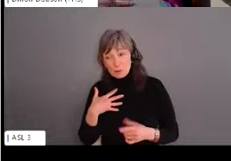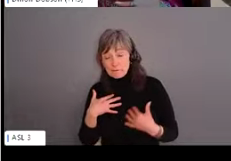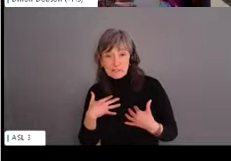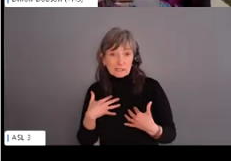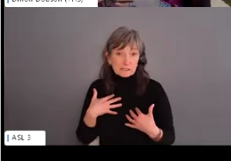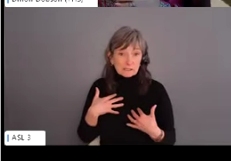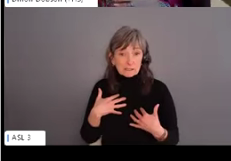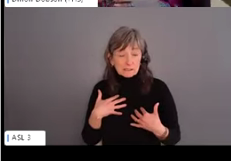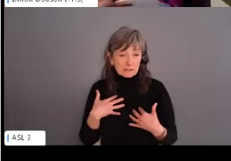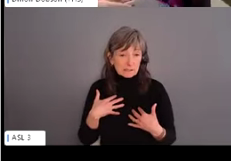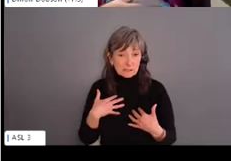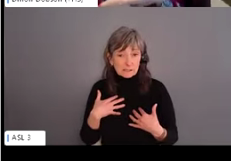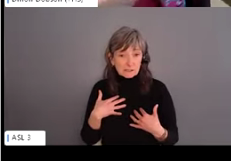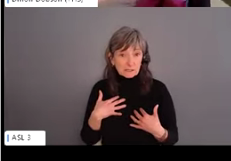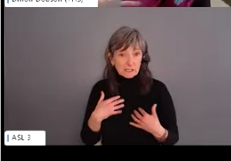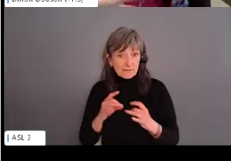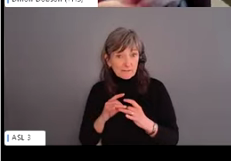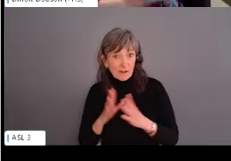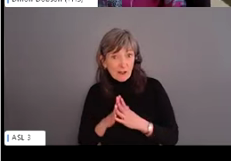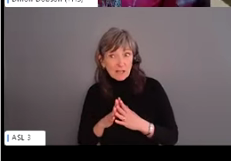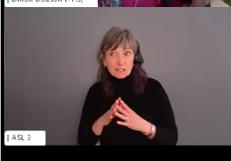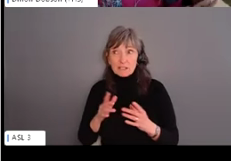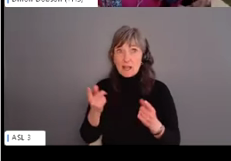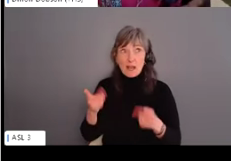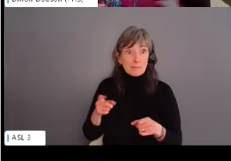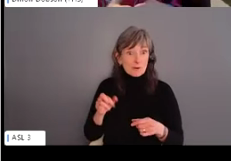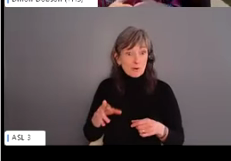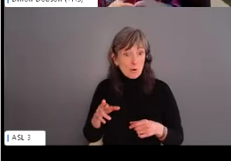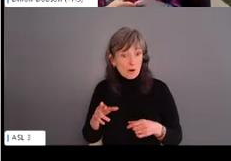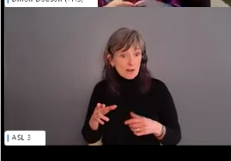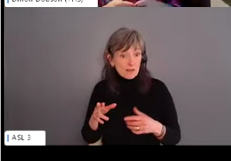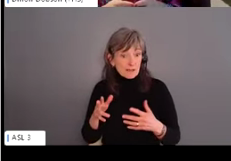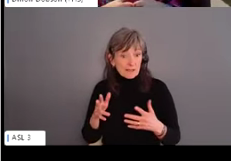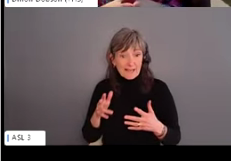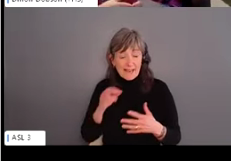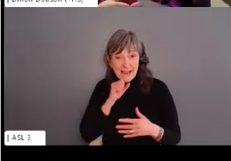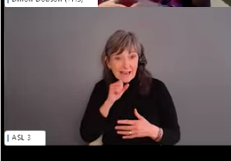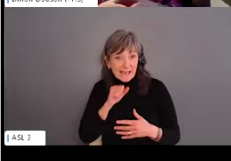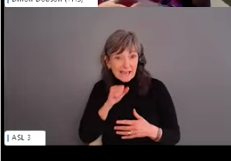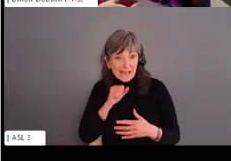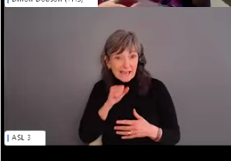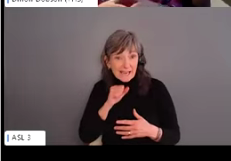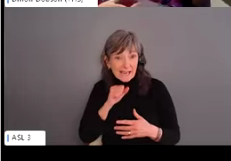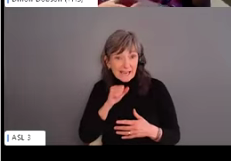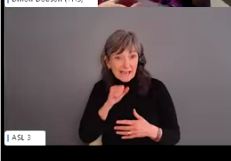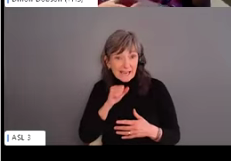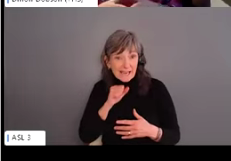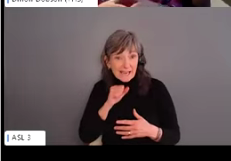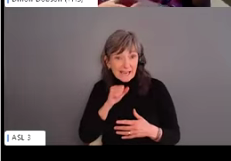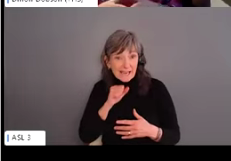to violence or age or both, and really primarily the